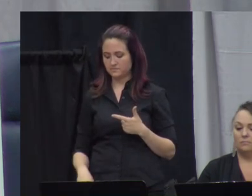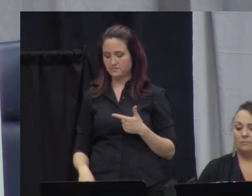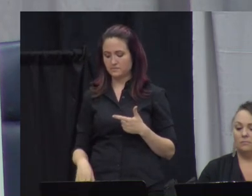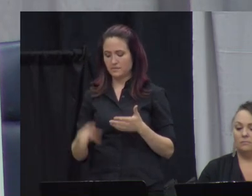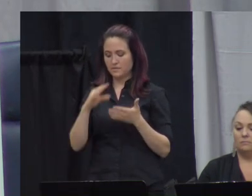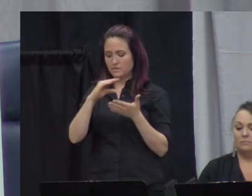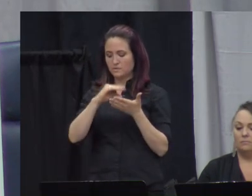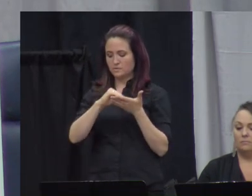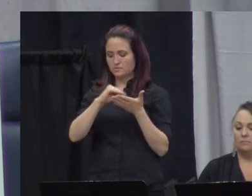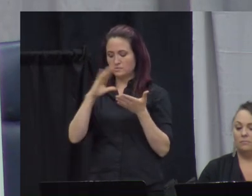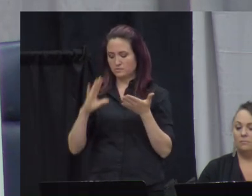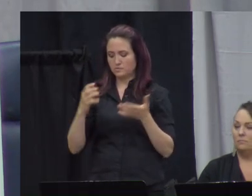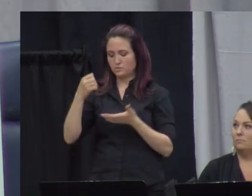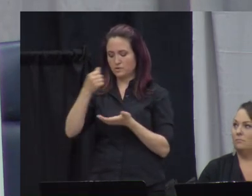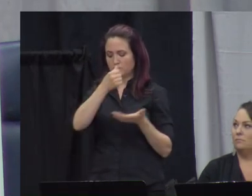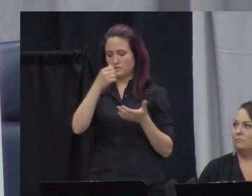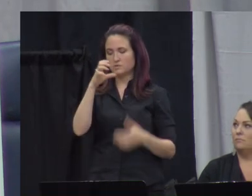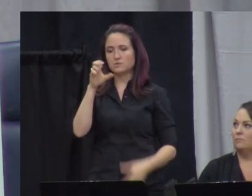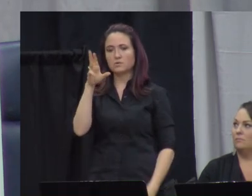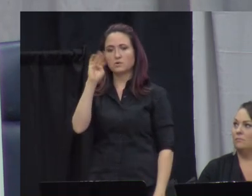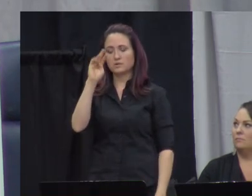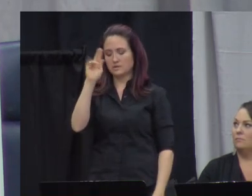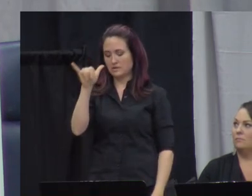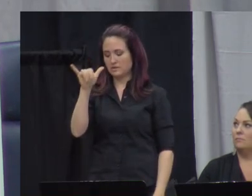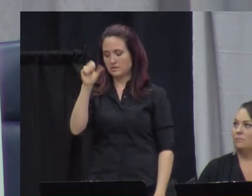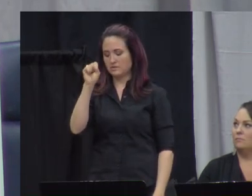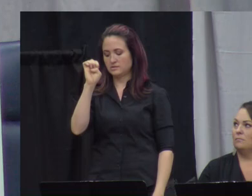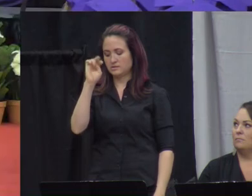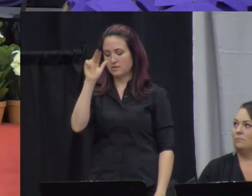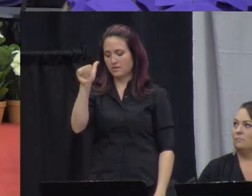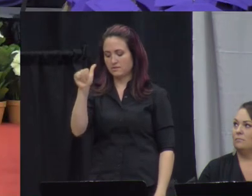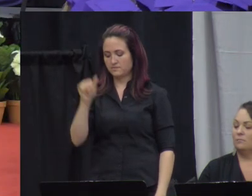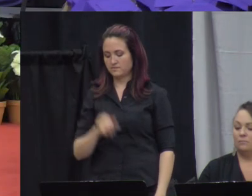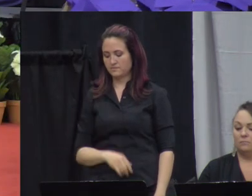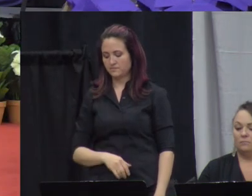Student Body Treasurer, Courtney Senna.